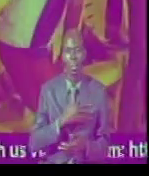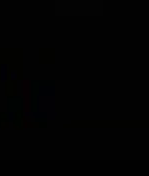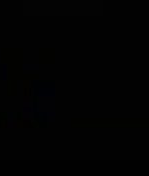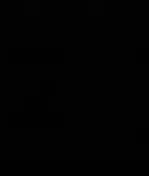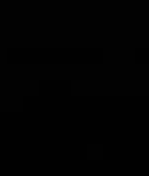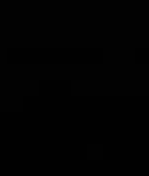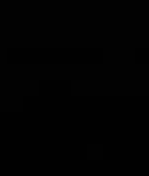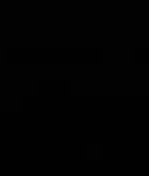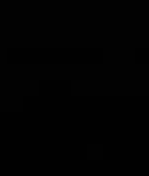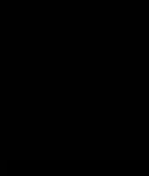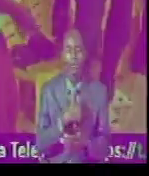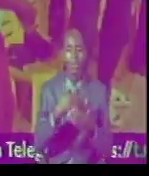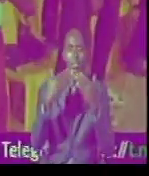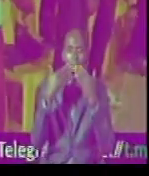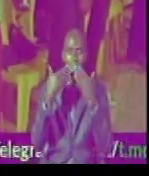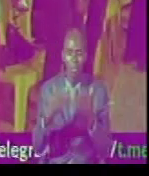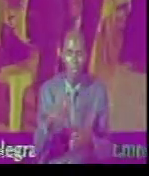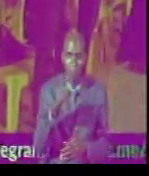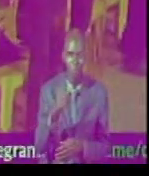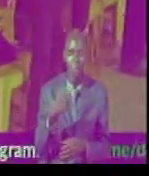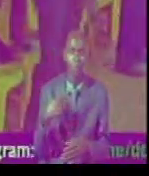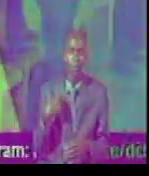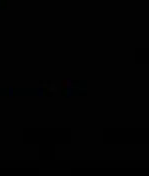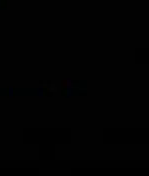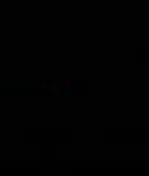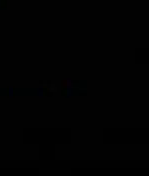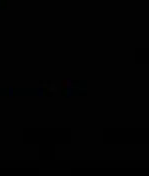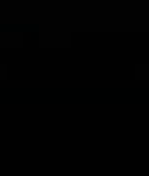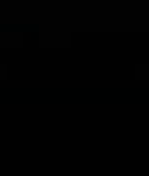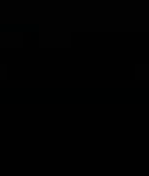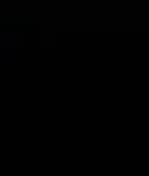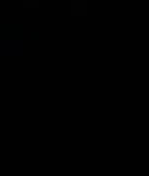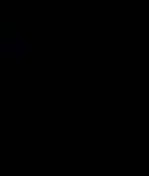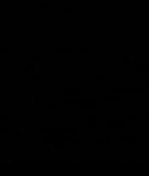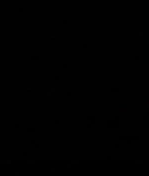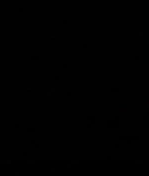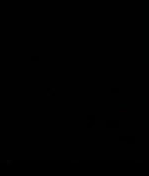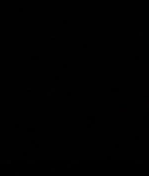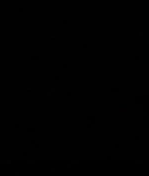you. We love you. We will serve